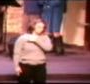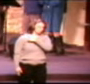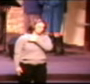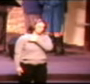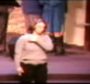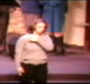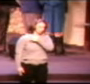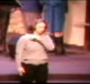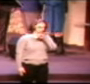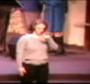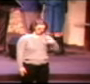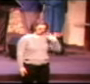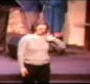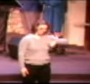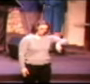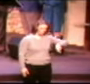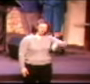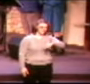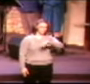us,